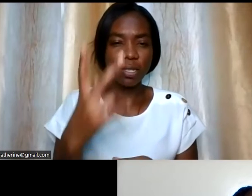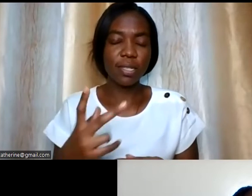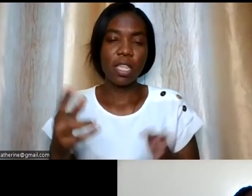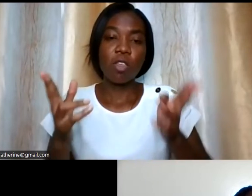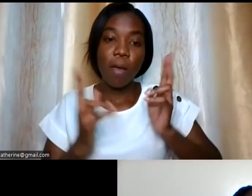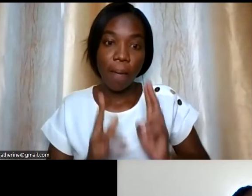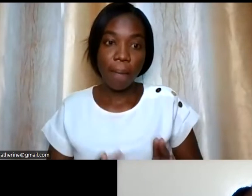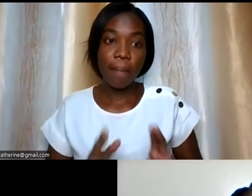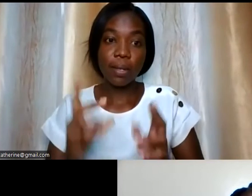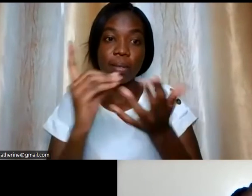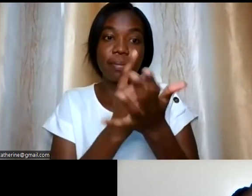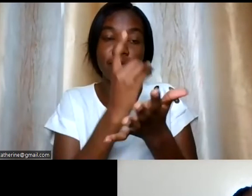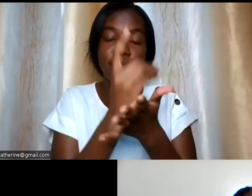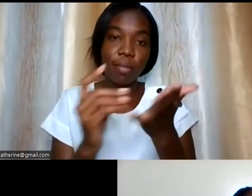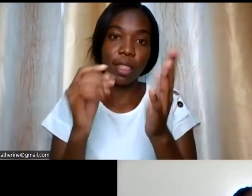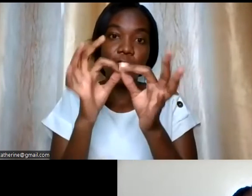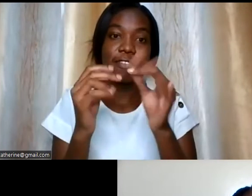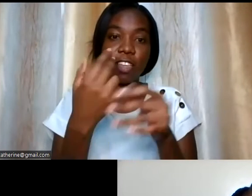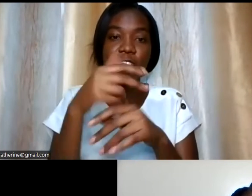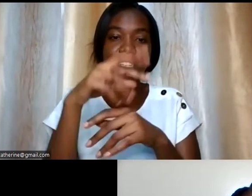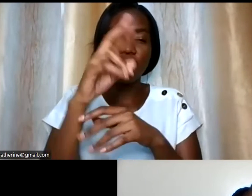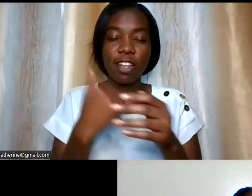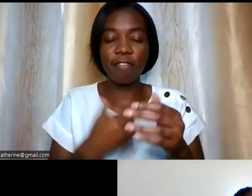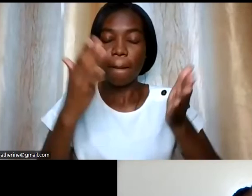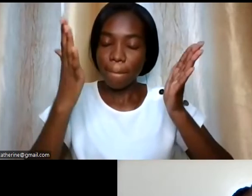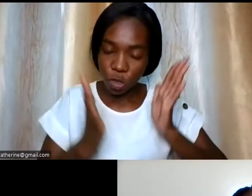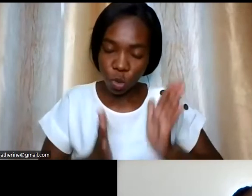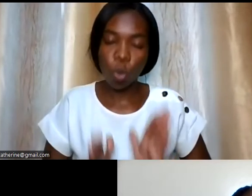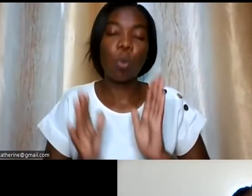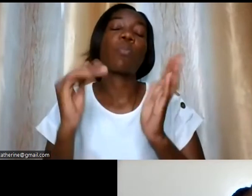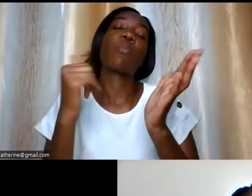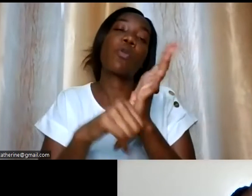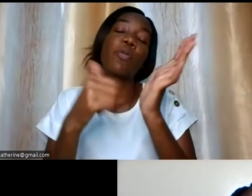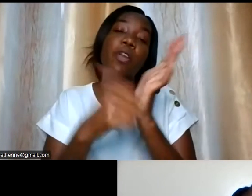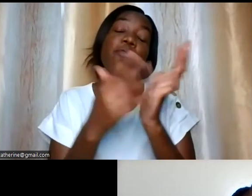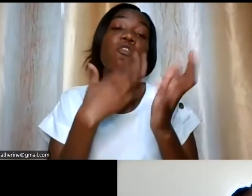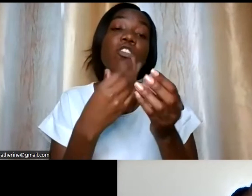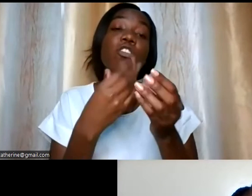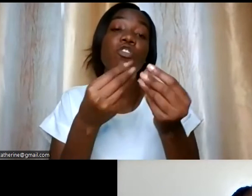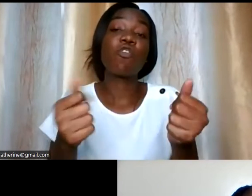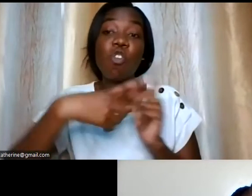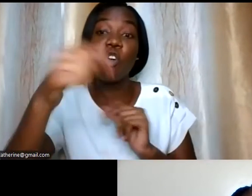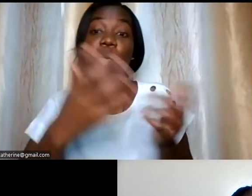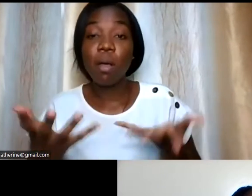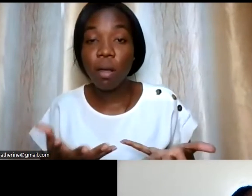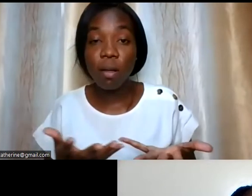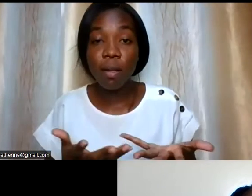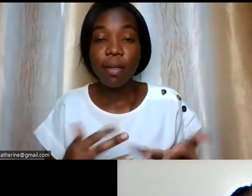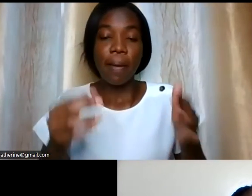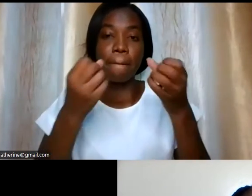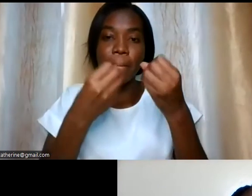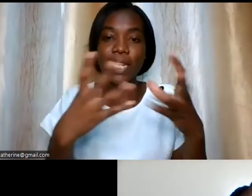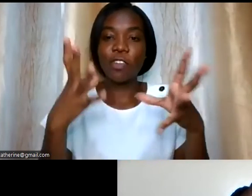terms of, if a HR has a personal problem that they want addressed, who do they go to? In most